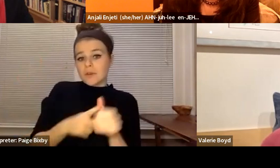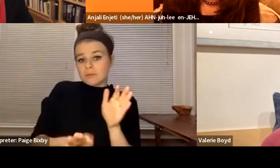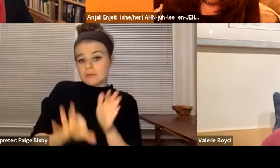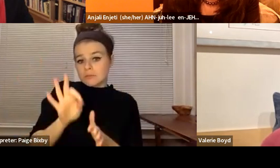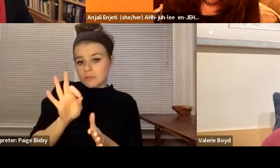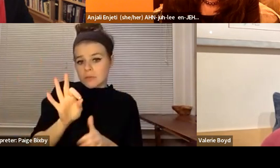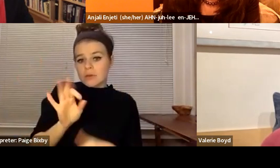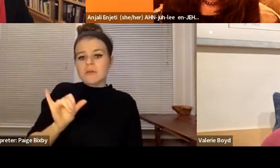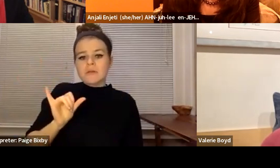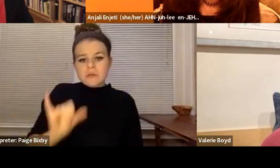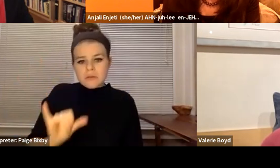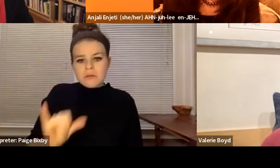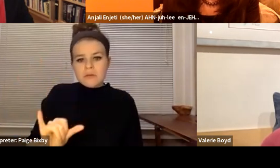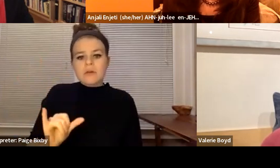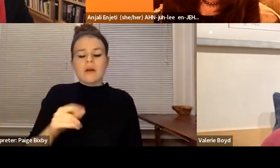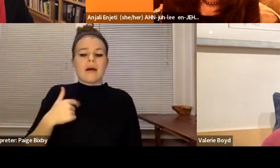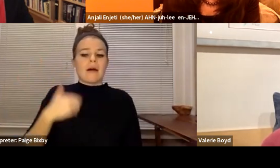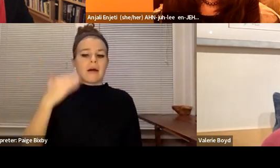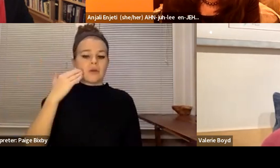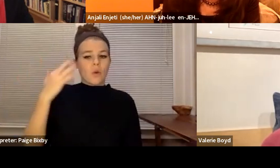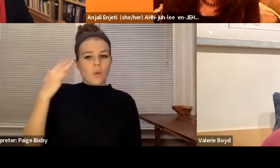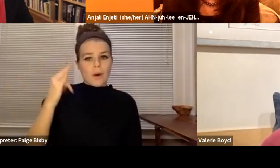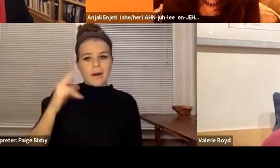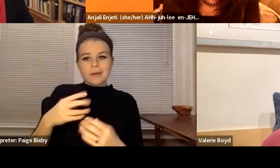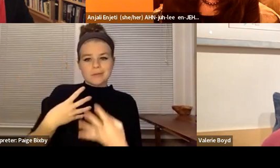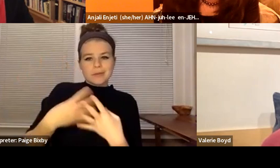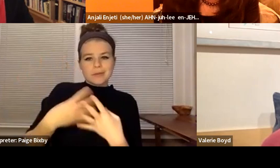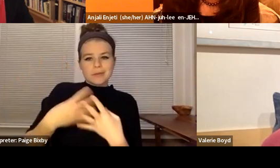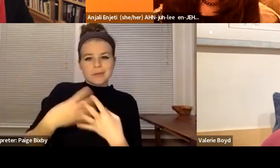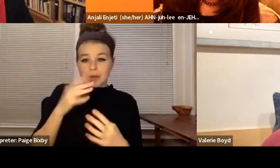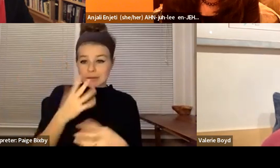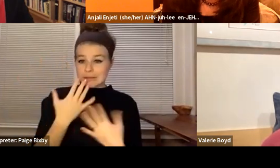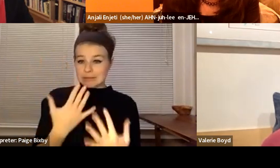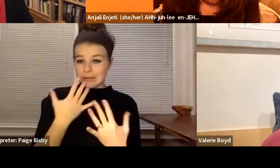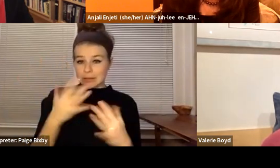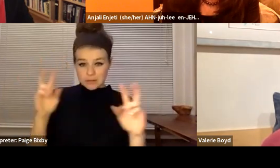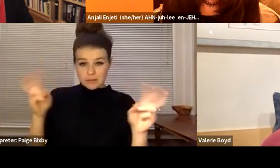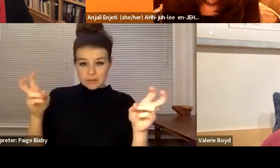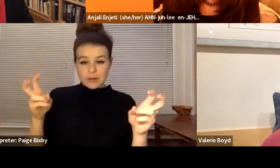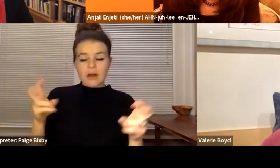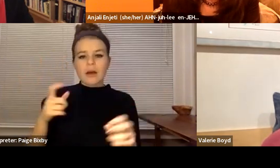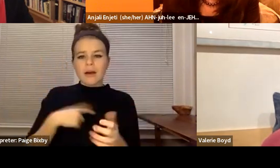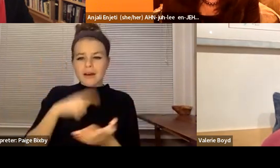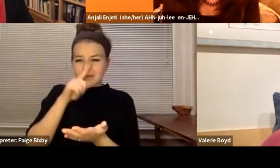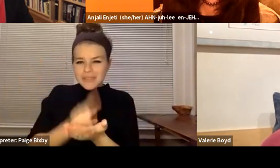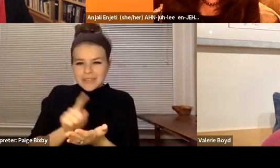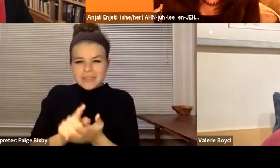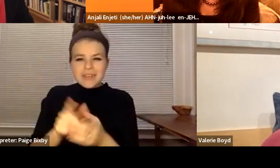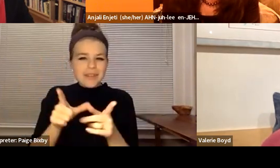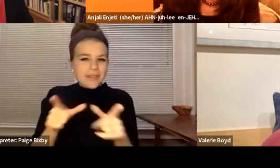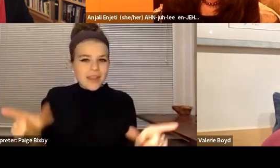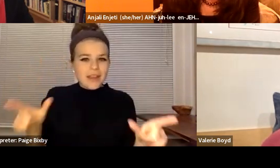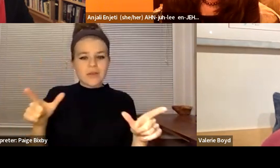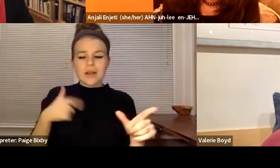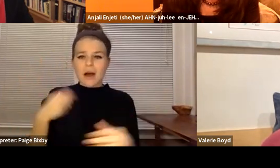the Caged Bird Sings, I fell in love all over again with language. I carried that book around in my backpack